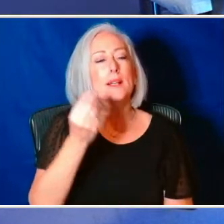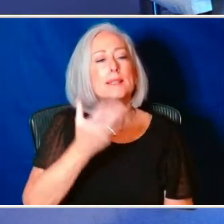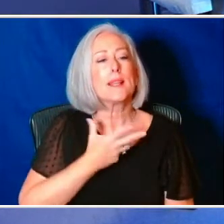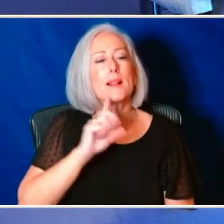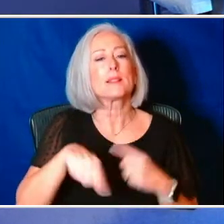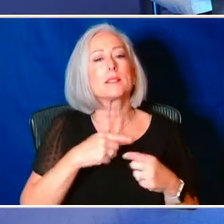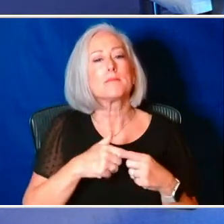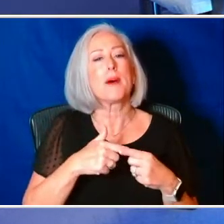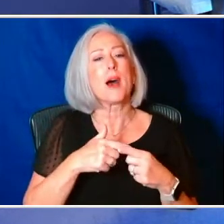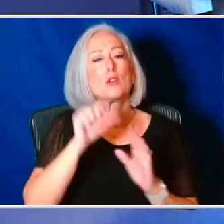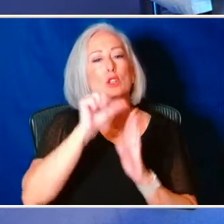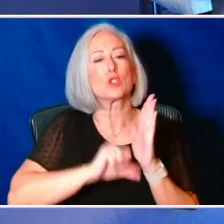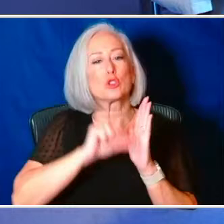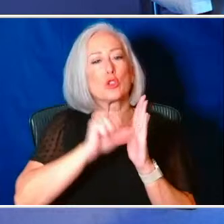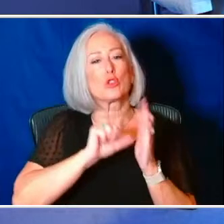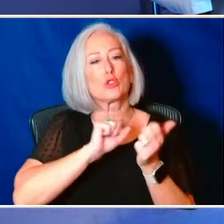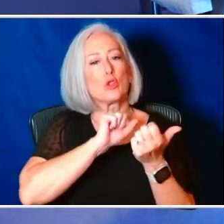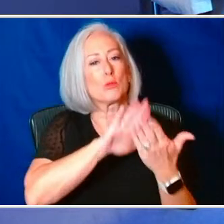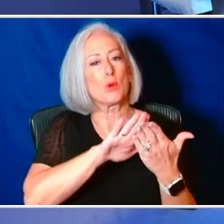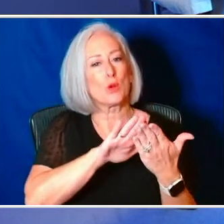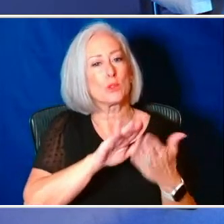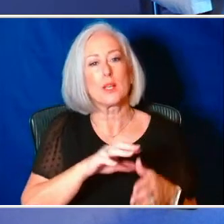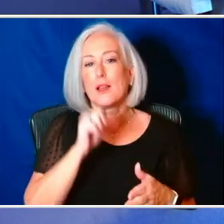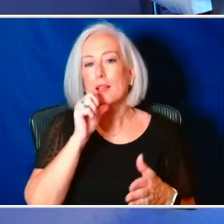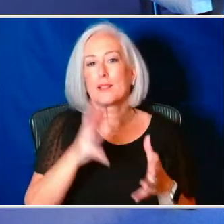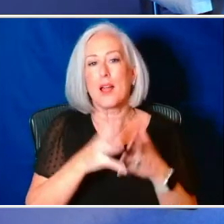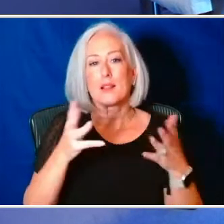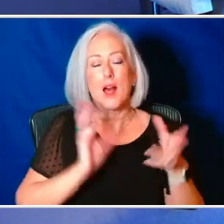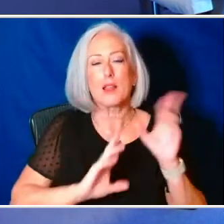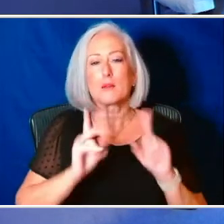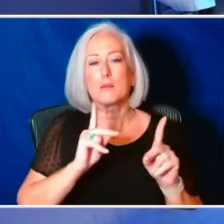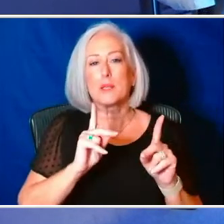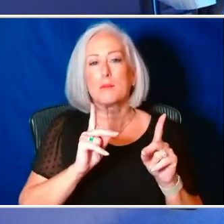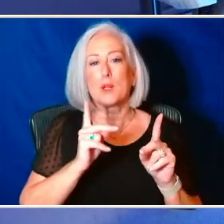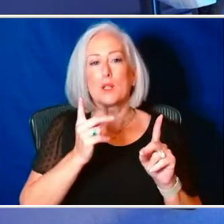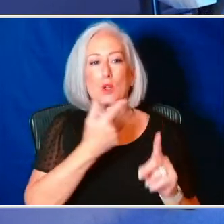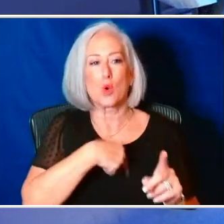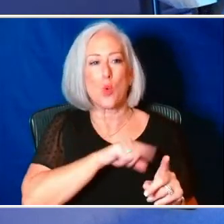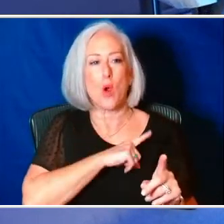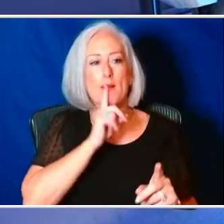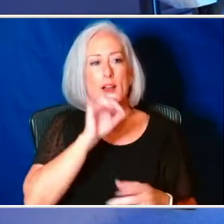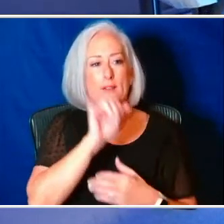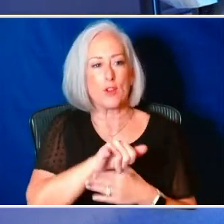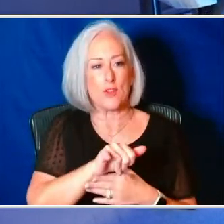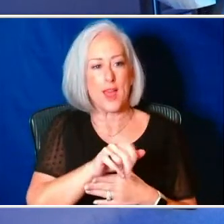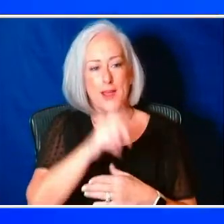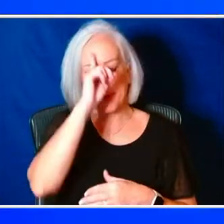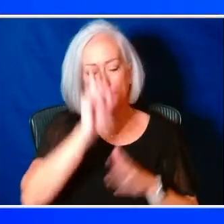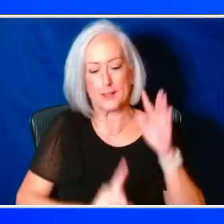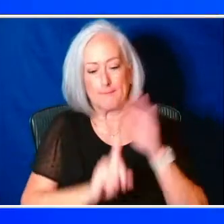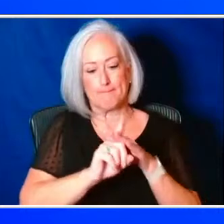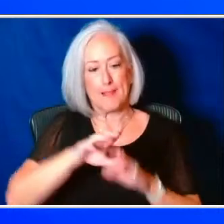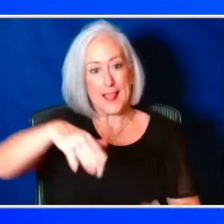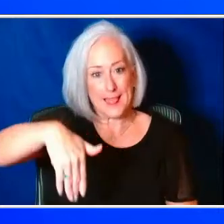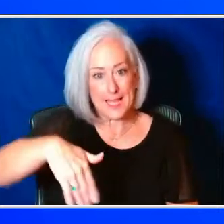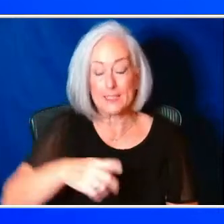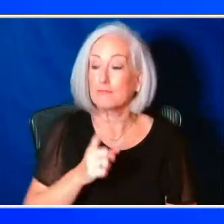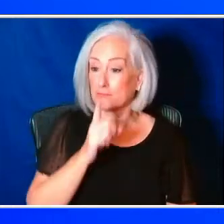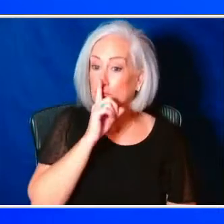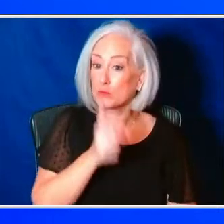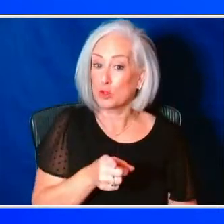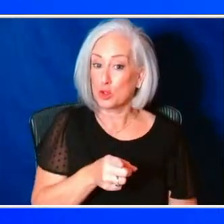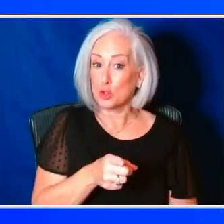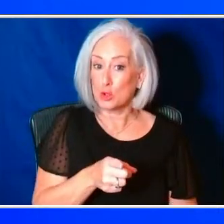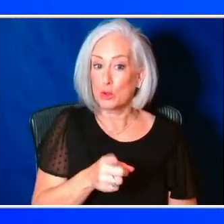lot of patients actually qualify for cancer because it shows up so late. Unfortunately, that is true, Dr. Stites. we hope to